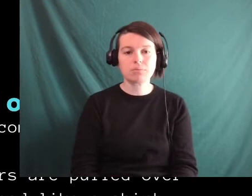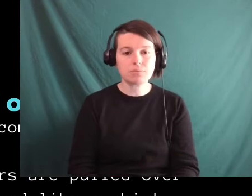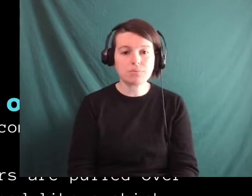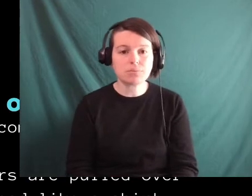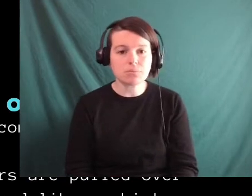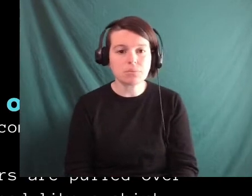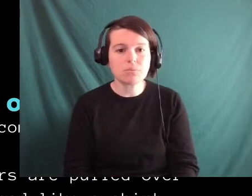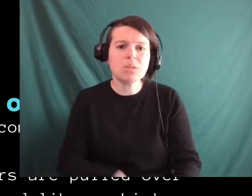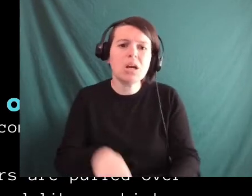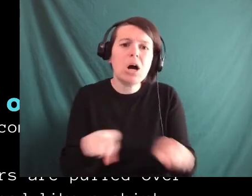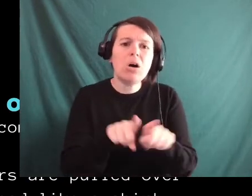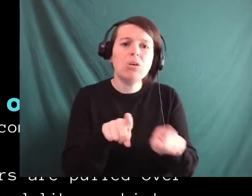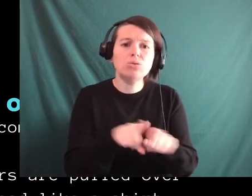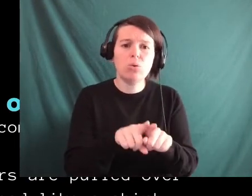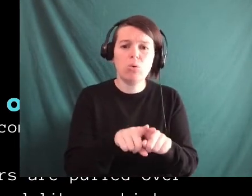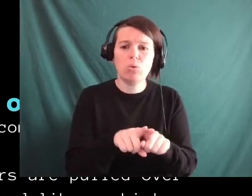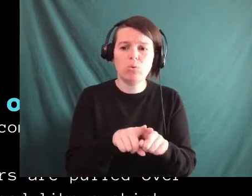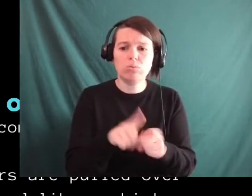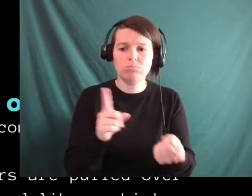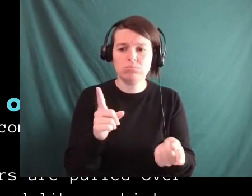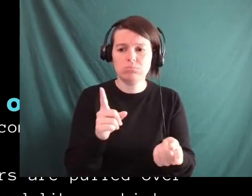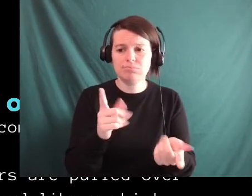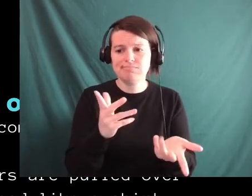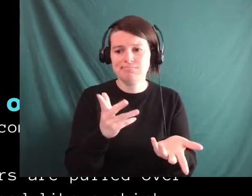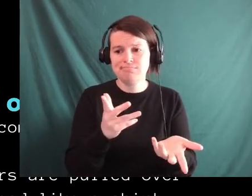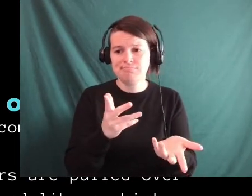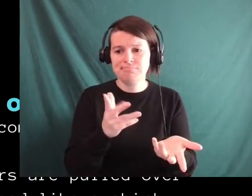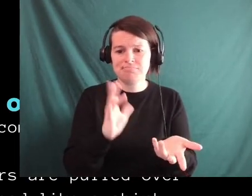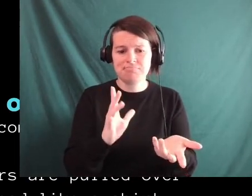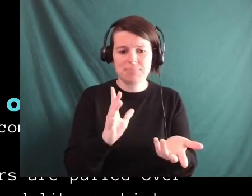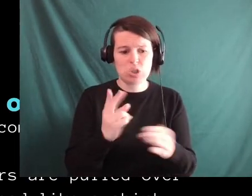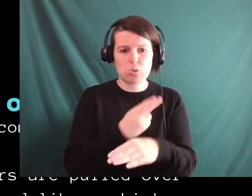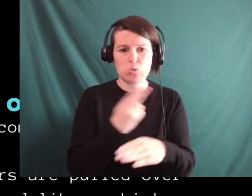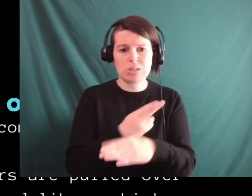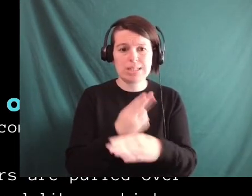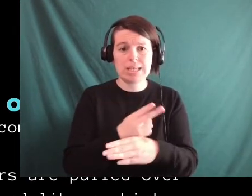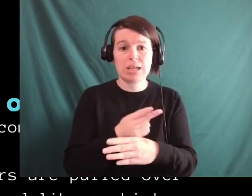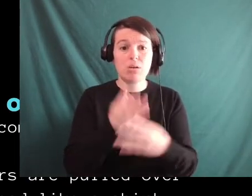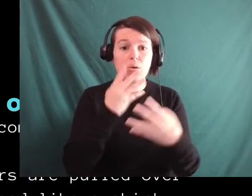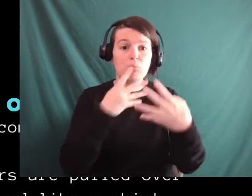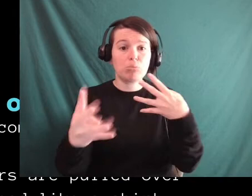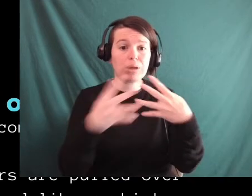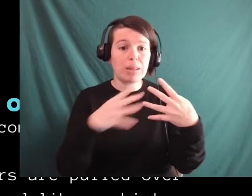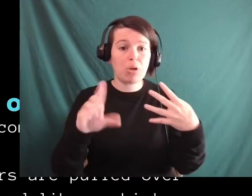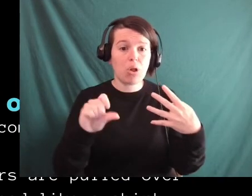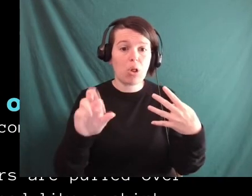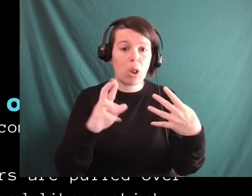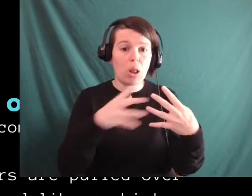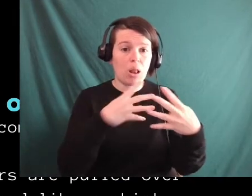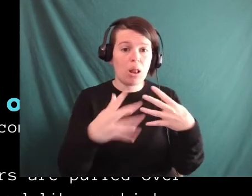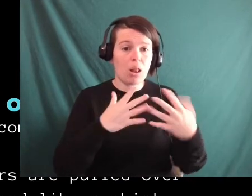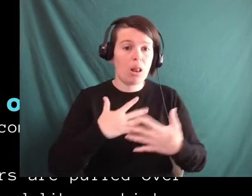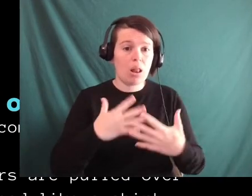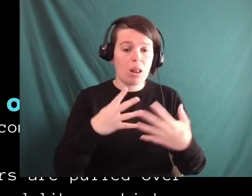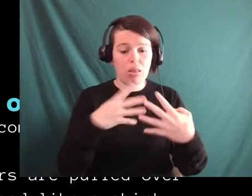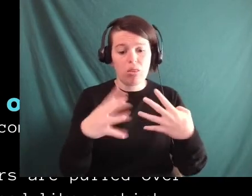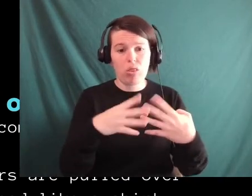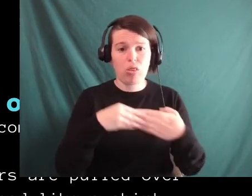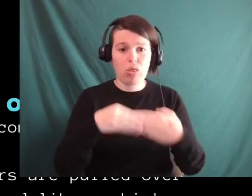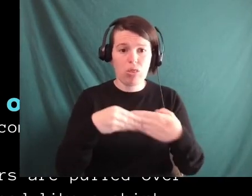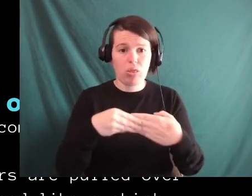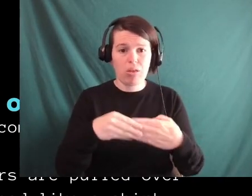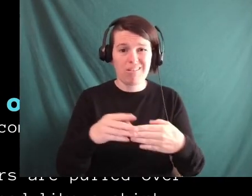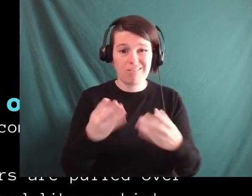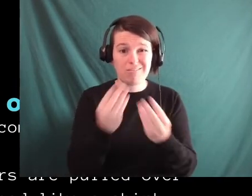Also, you should make sure that the binder is using breathable fabric. It's just more common with these style